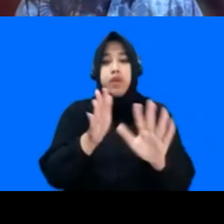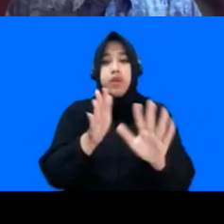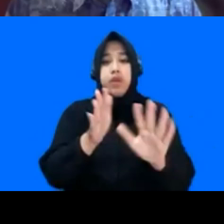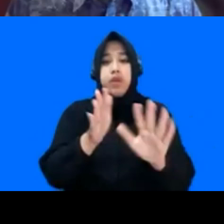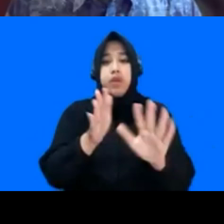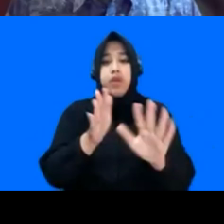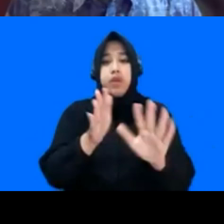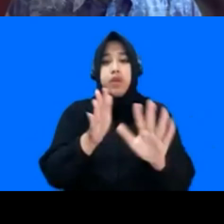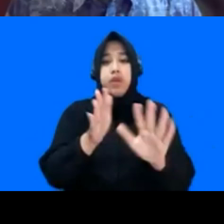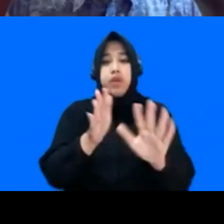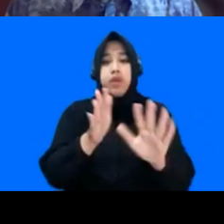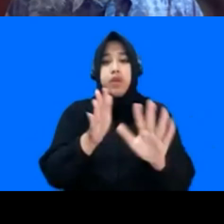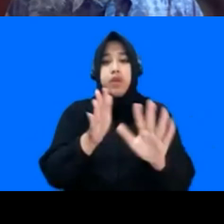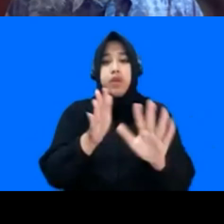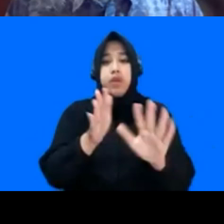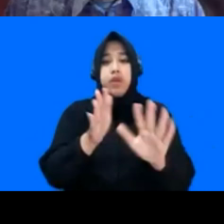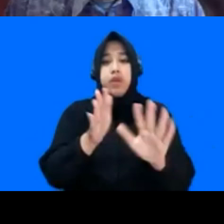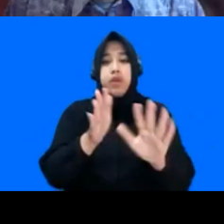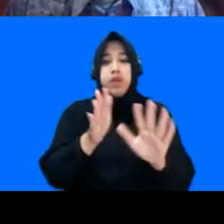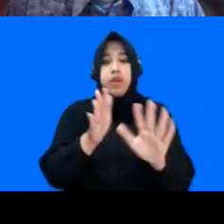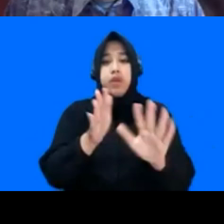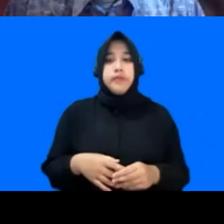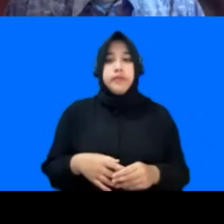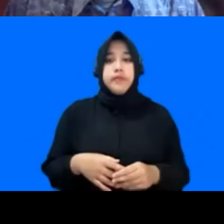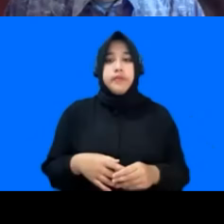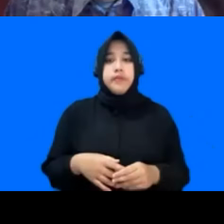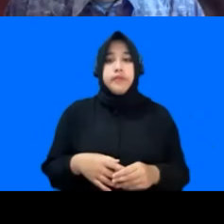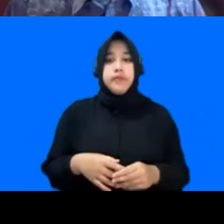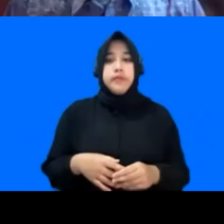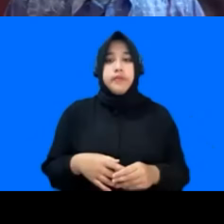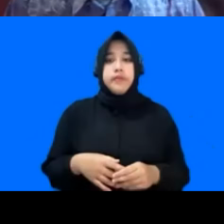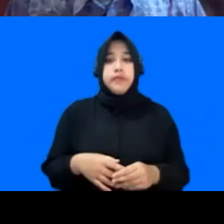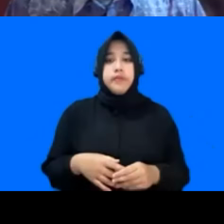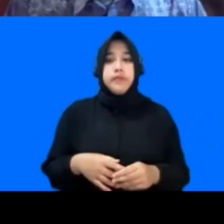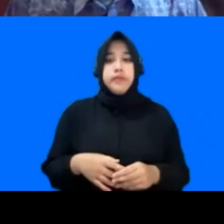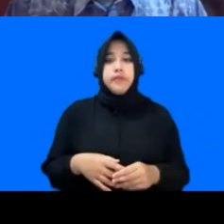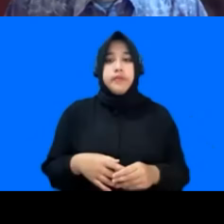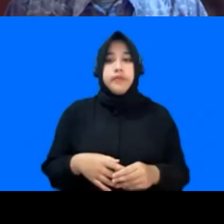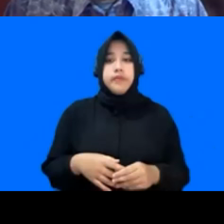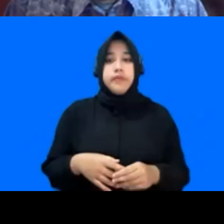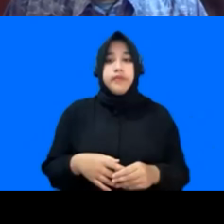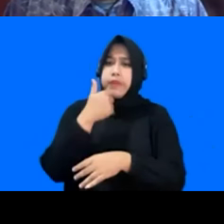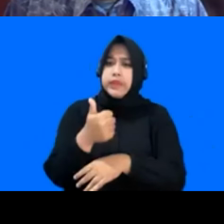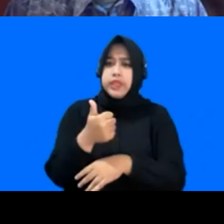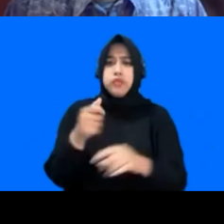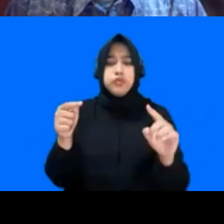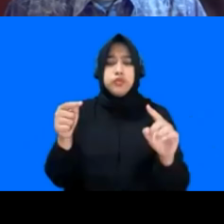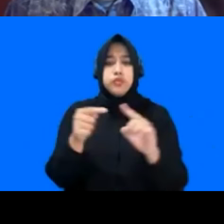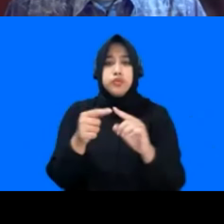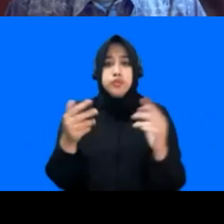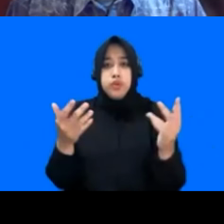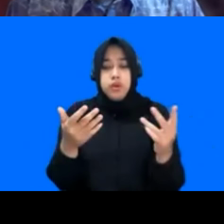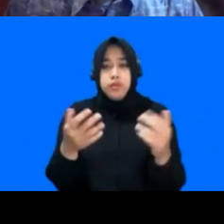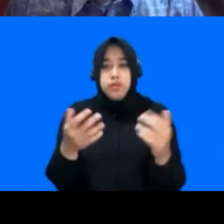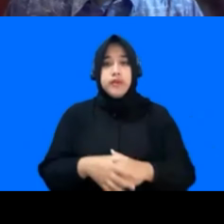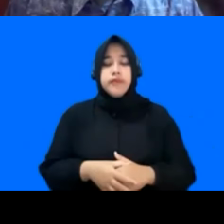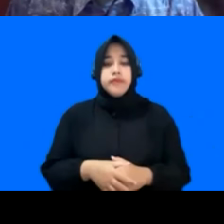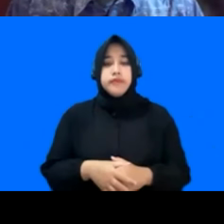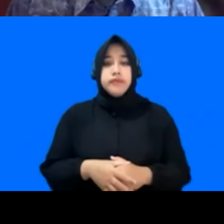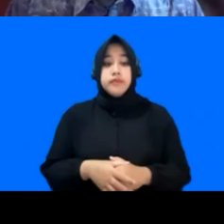So it's always important to have evidence-based